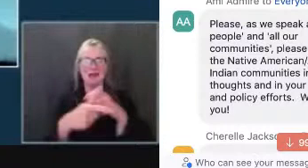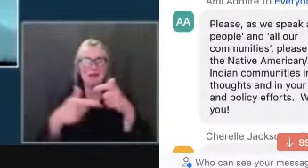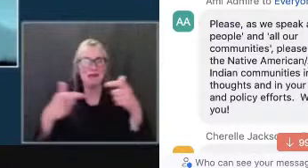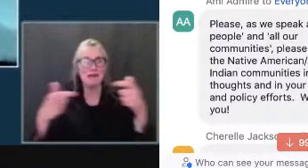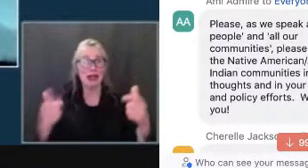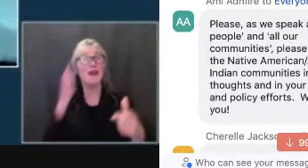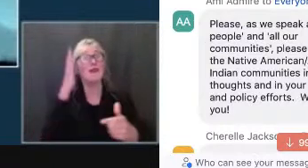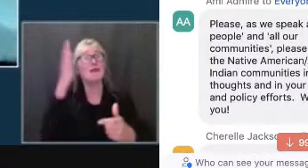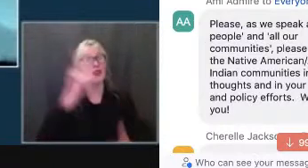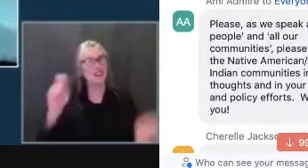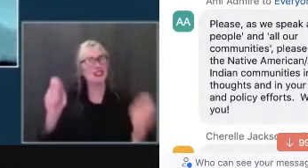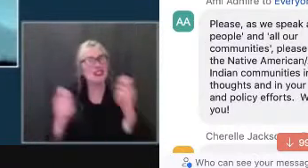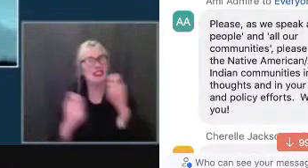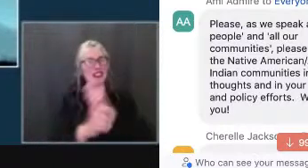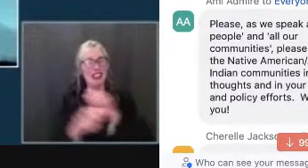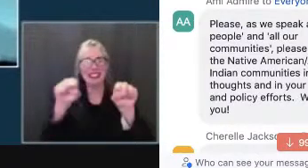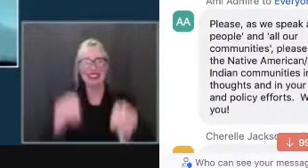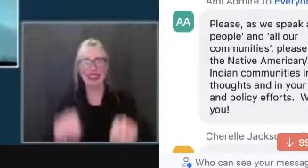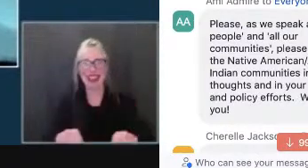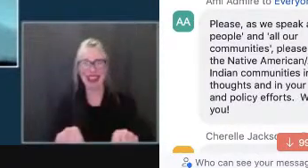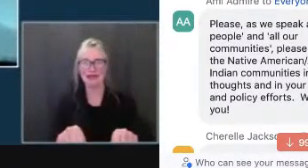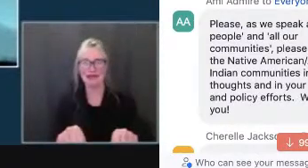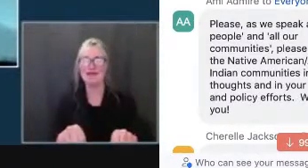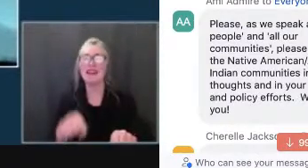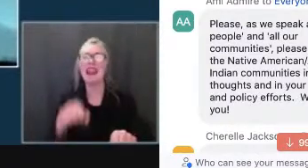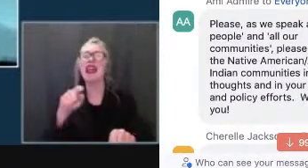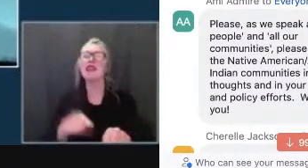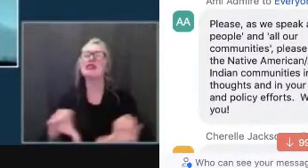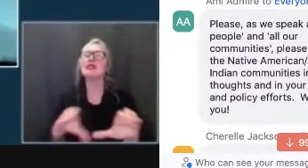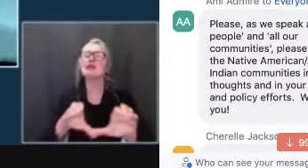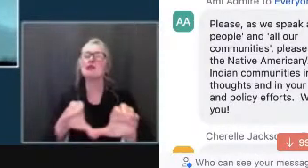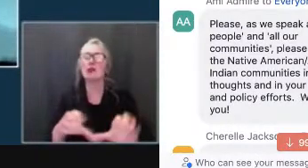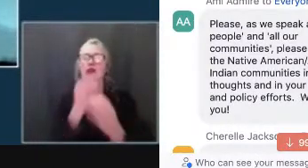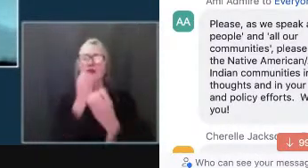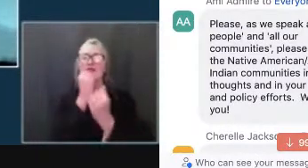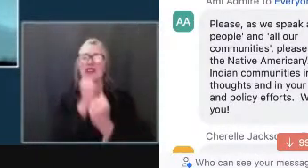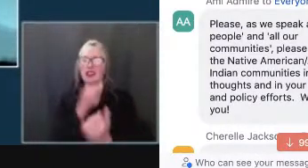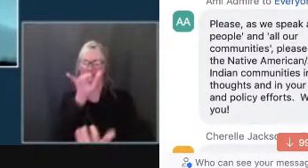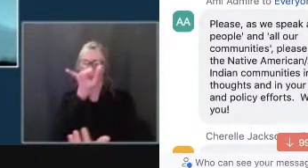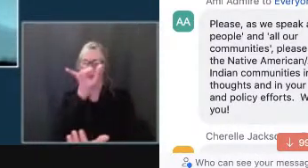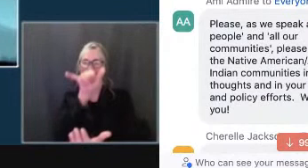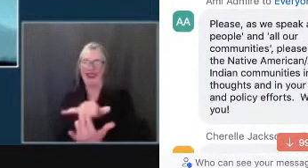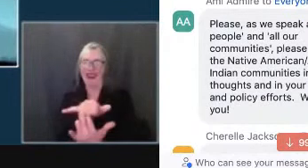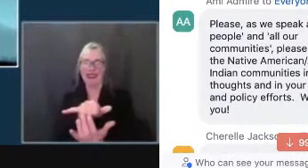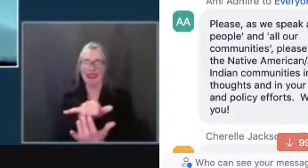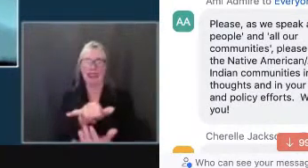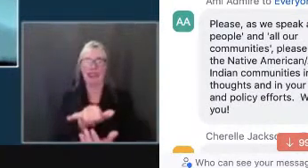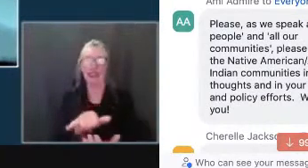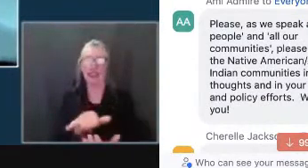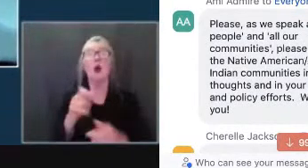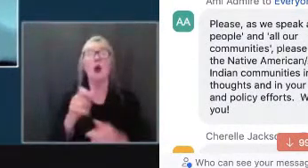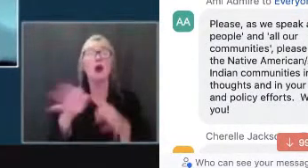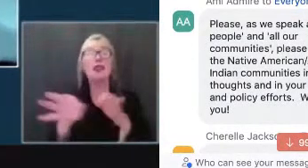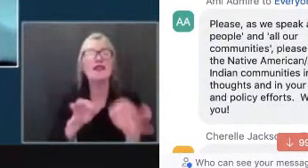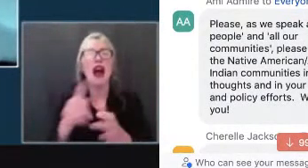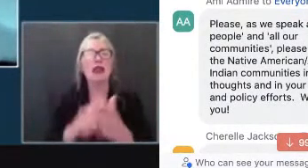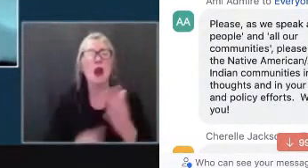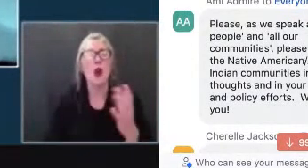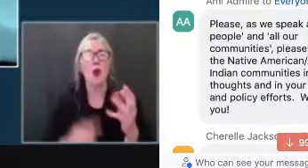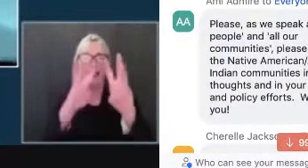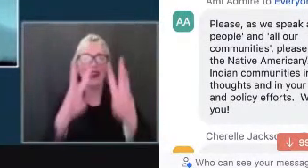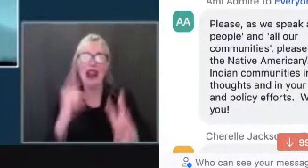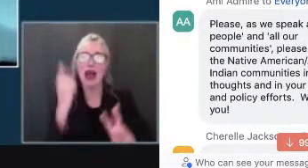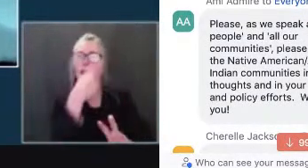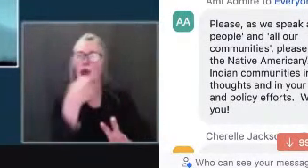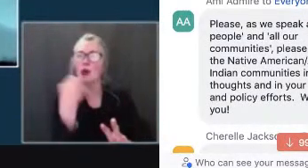change. That's the values of this movement. And we can define what acting on climate looks like for the nation and